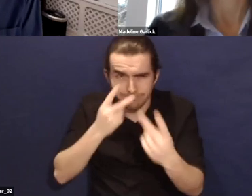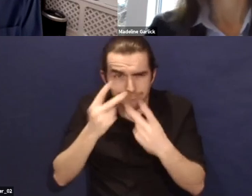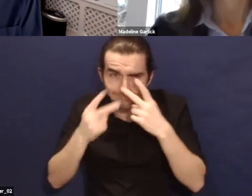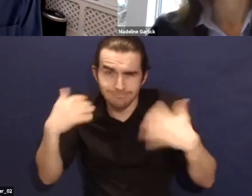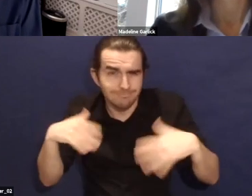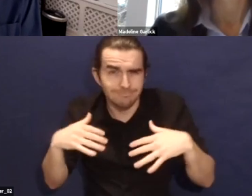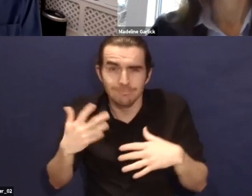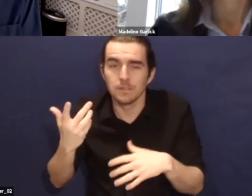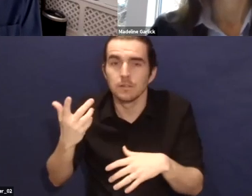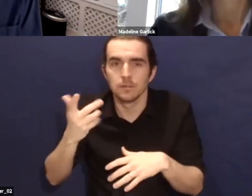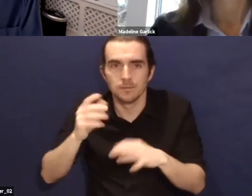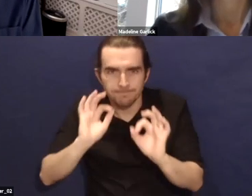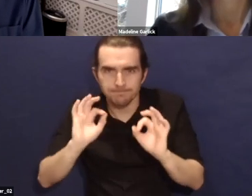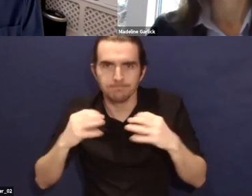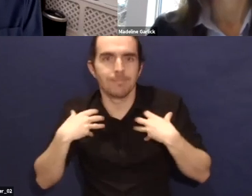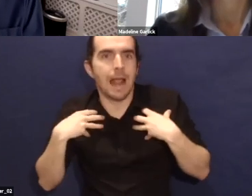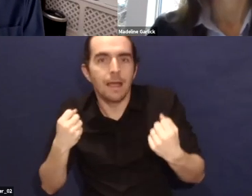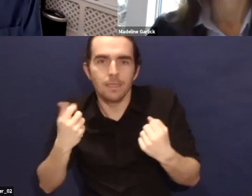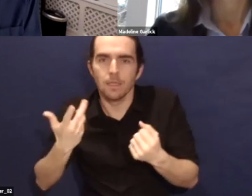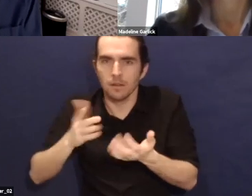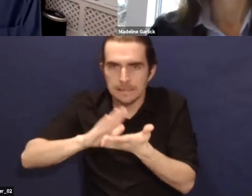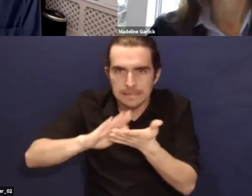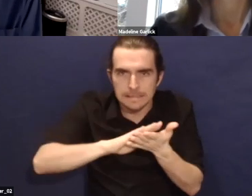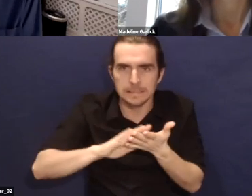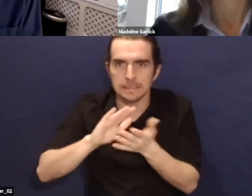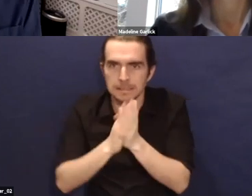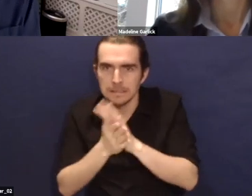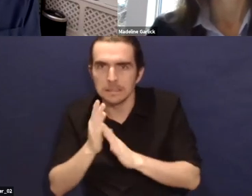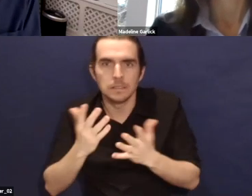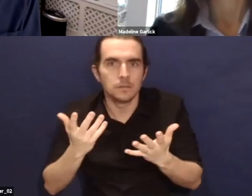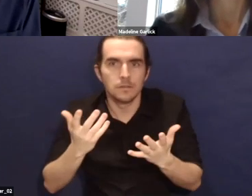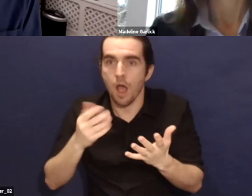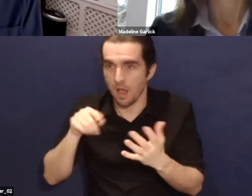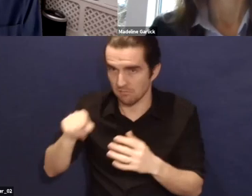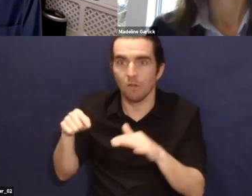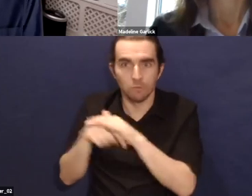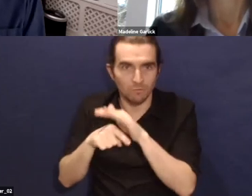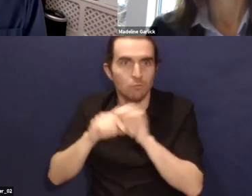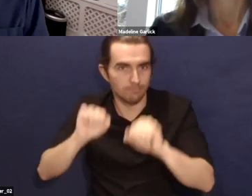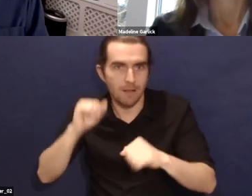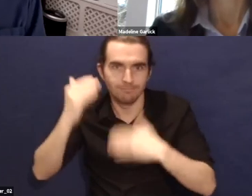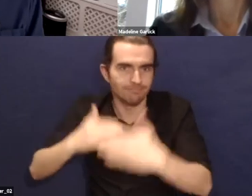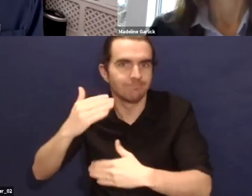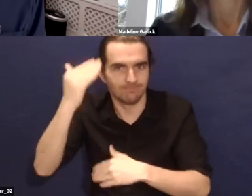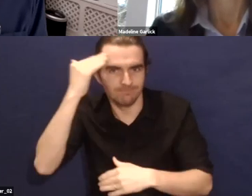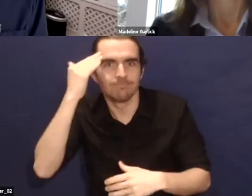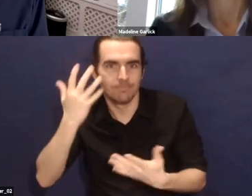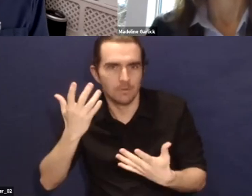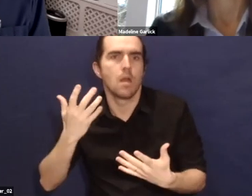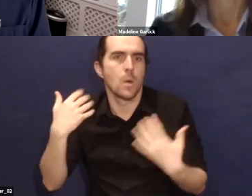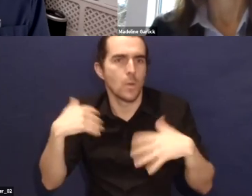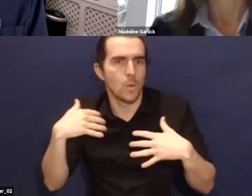proper approach to protection and assistance actually means. It's one that